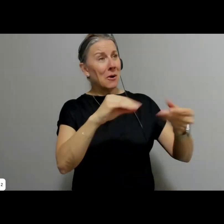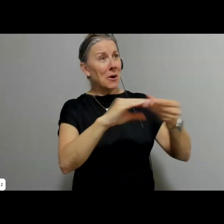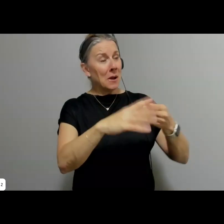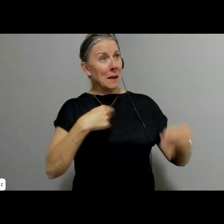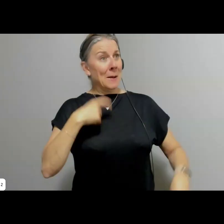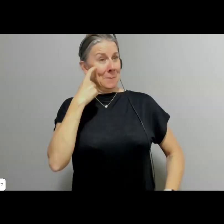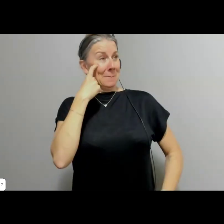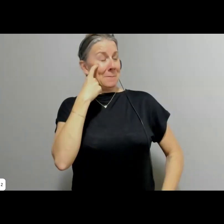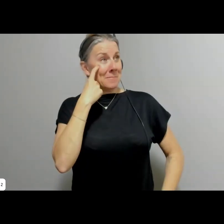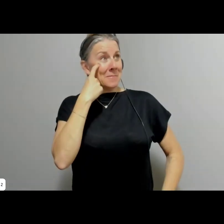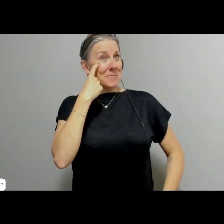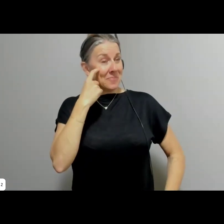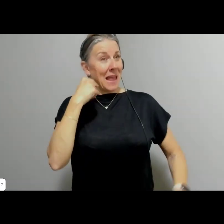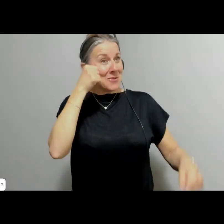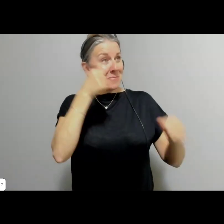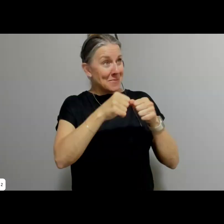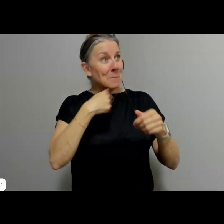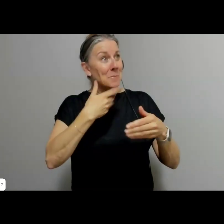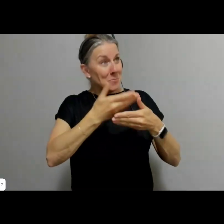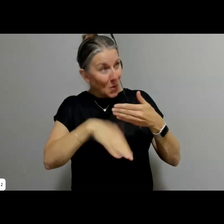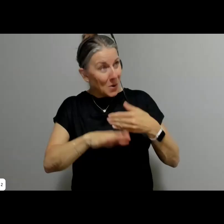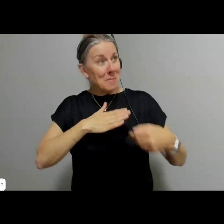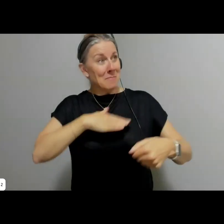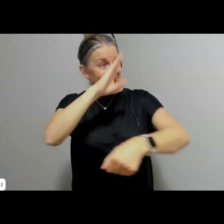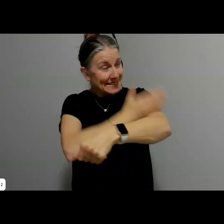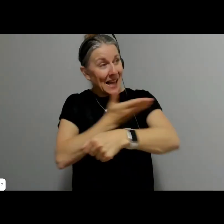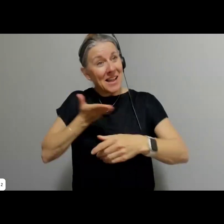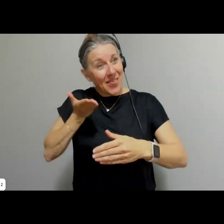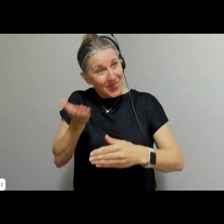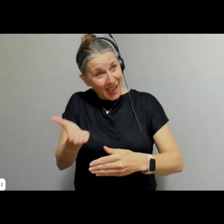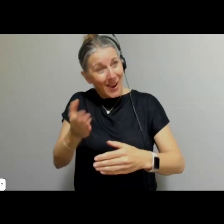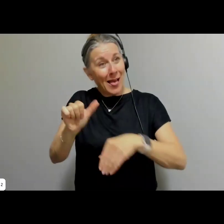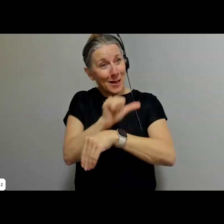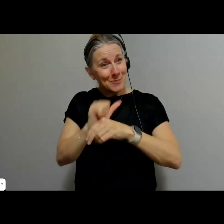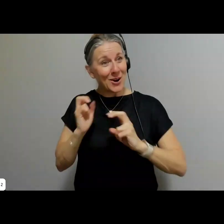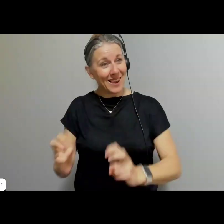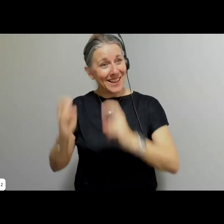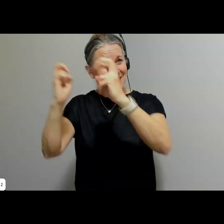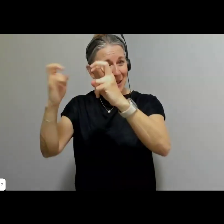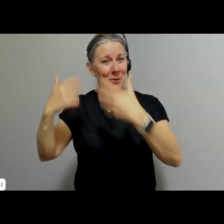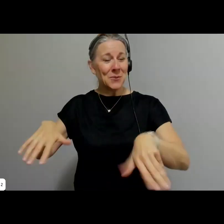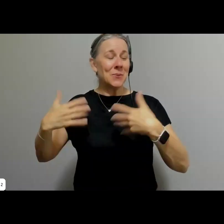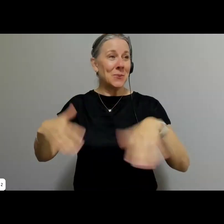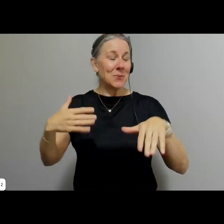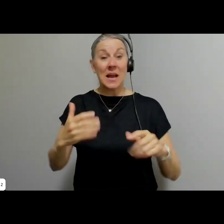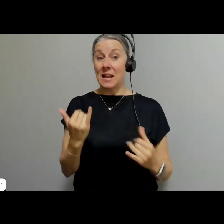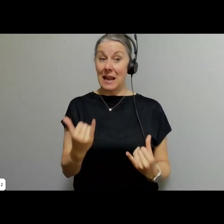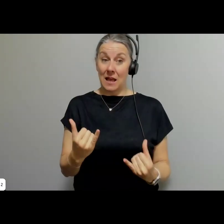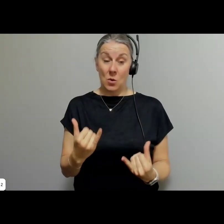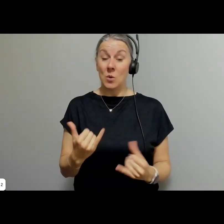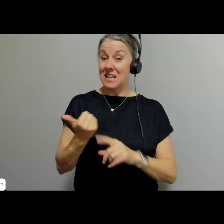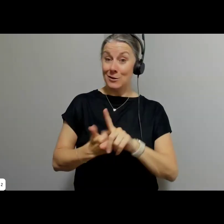remembering having my son in the Alberta legislature, and your way of telling it. I'm going to have to bring you with me, I think, now to